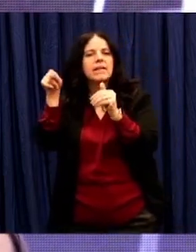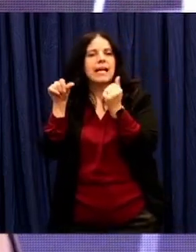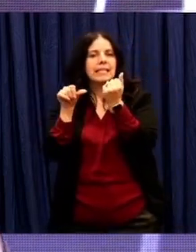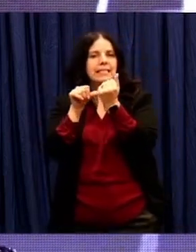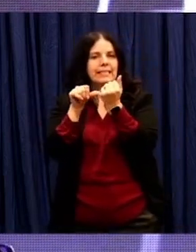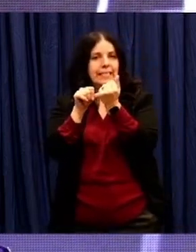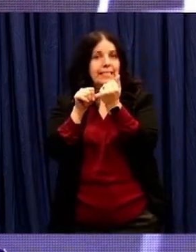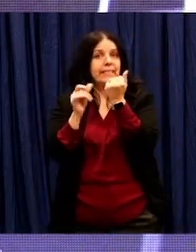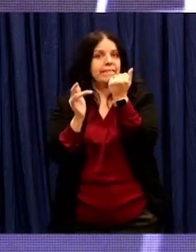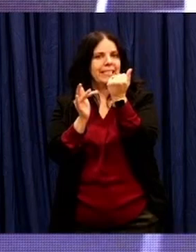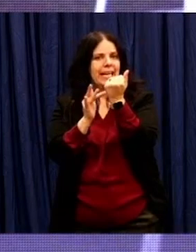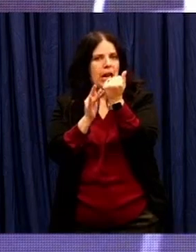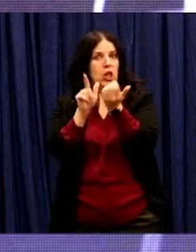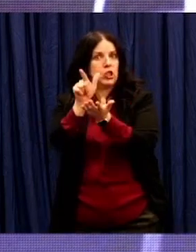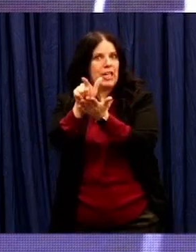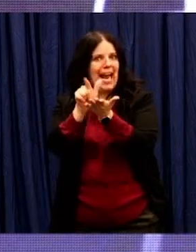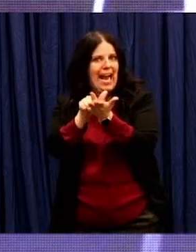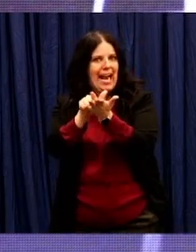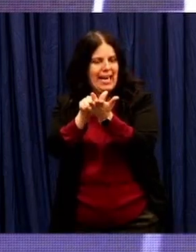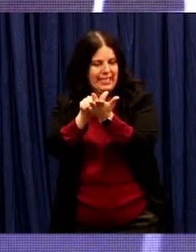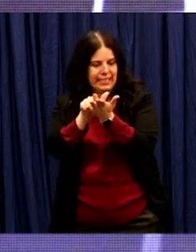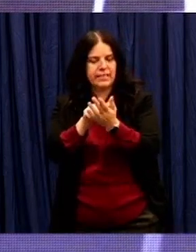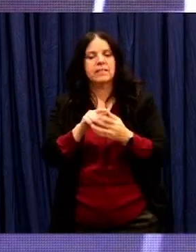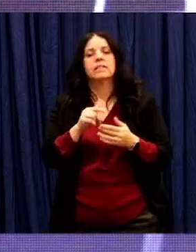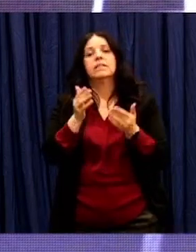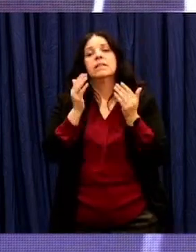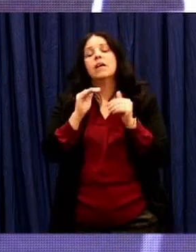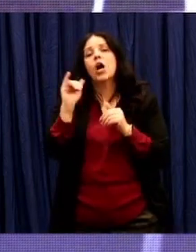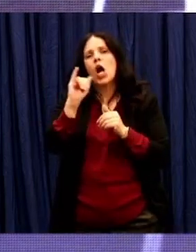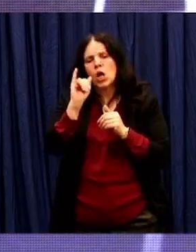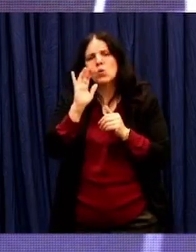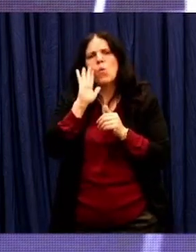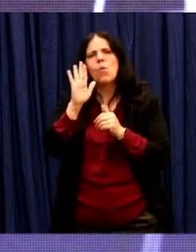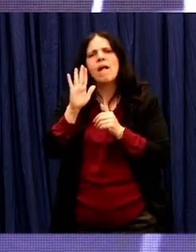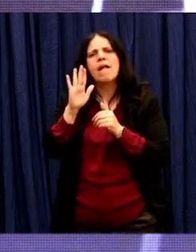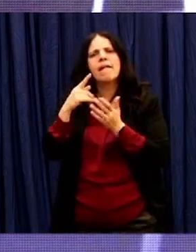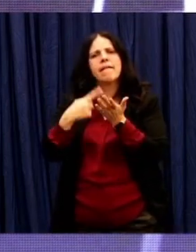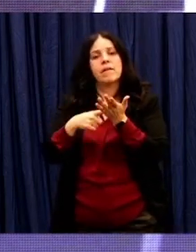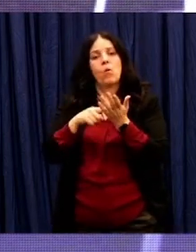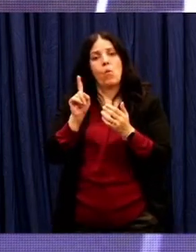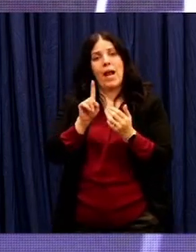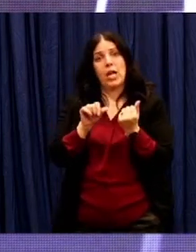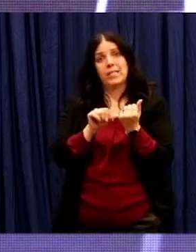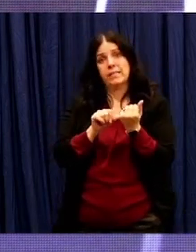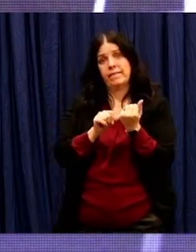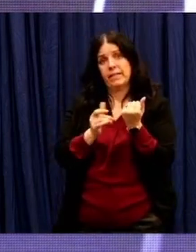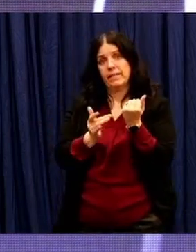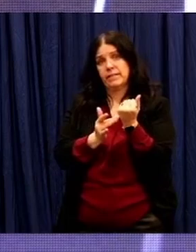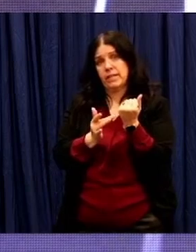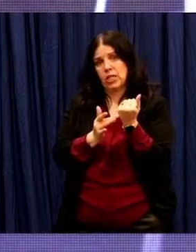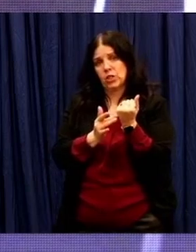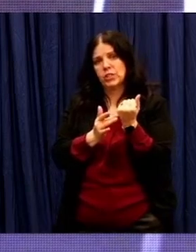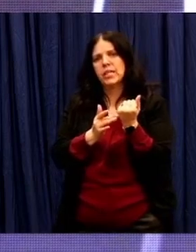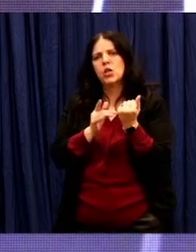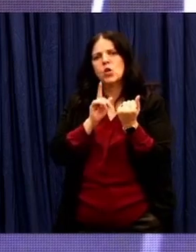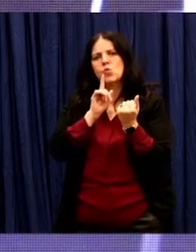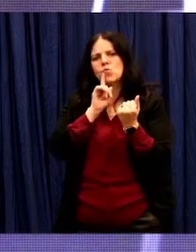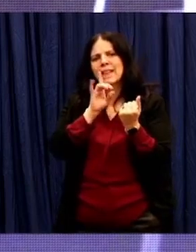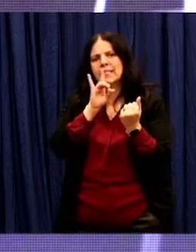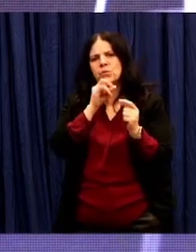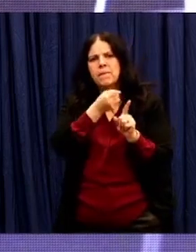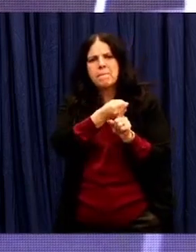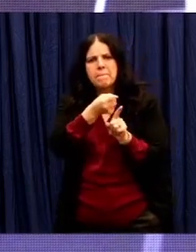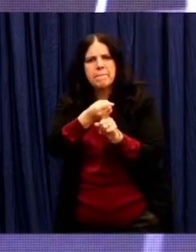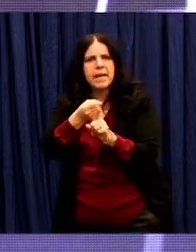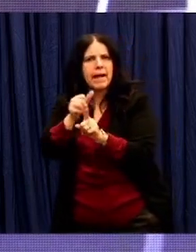Technology Act, and then discuss where assistive technology touches in other